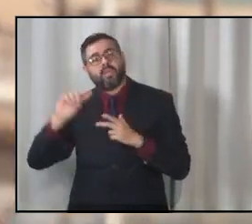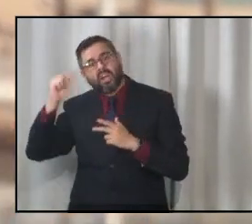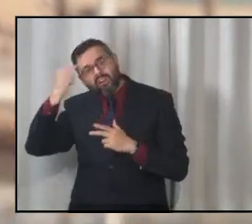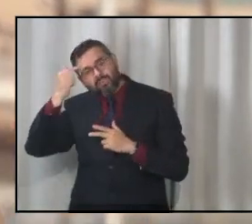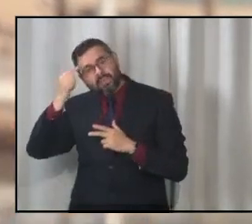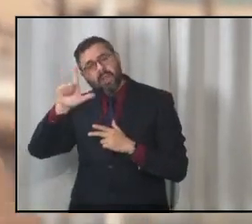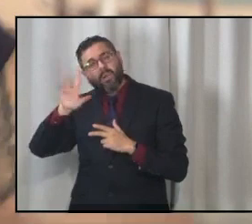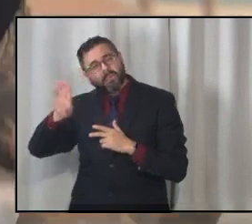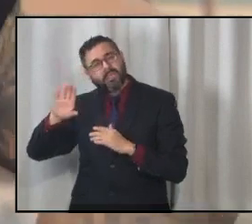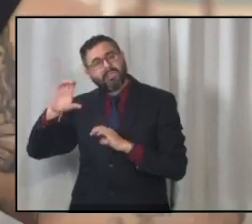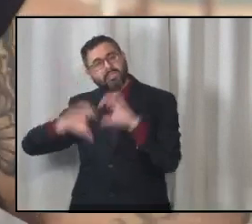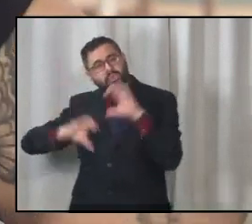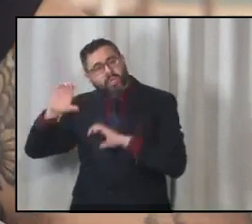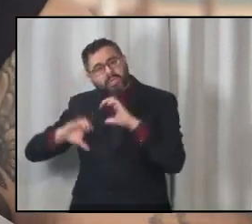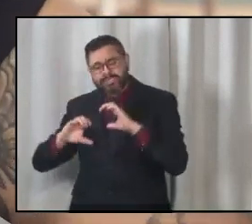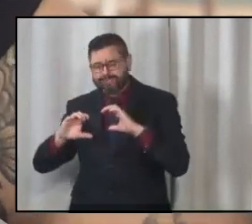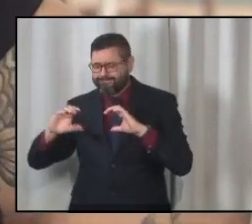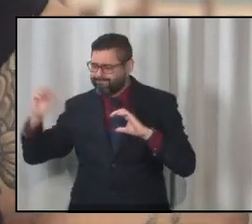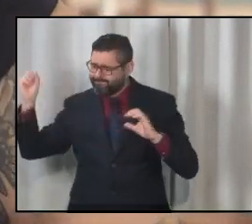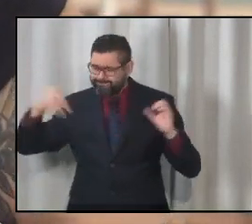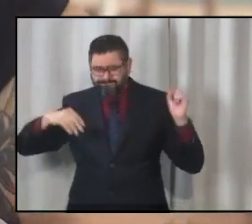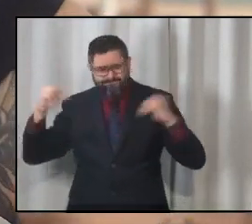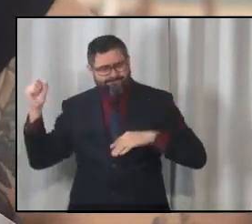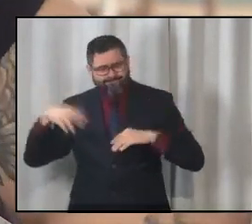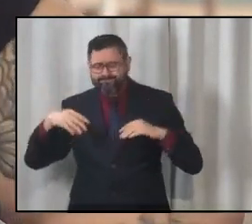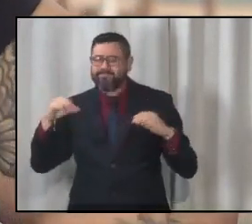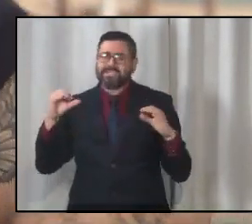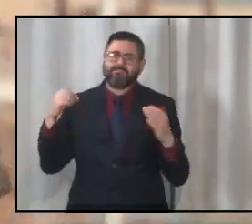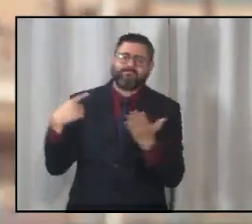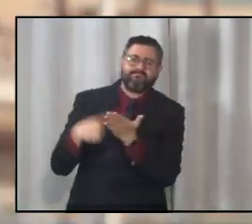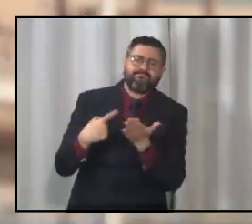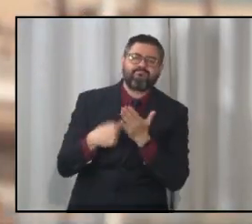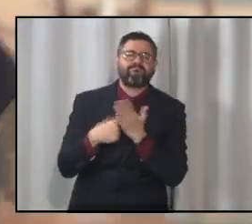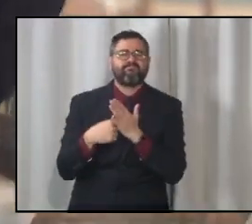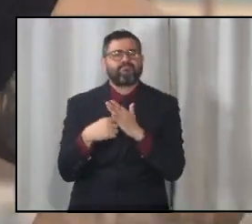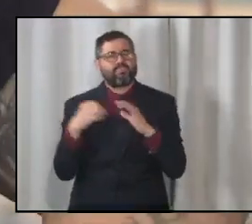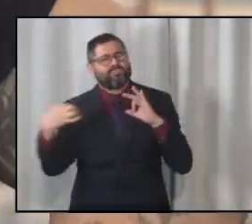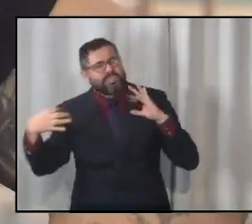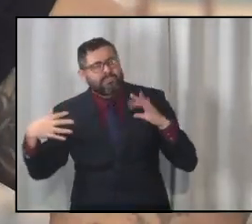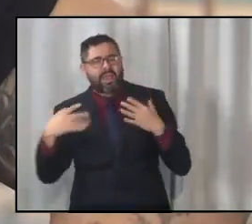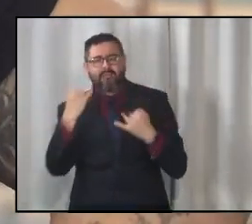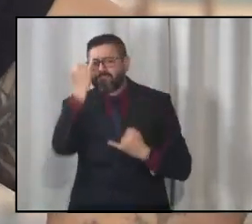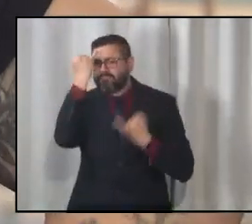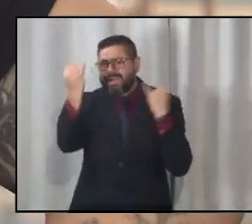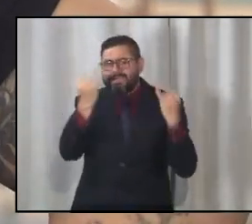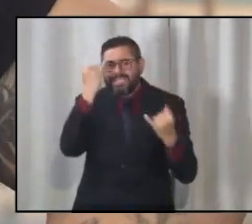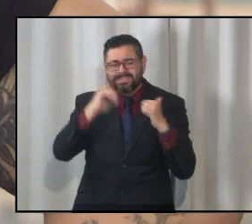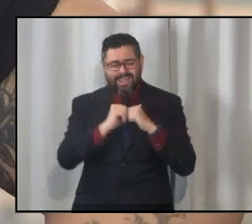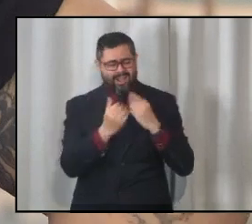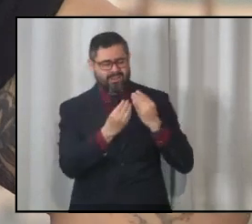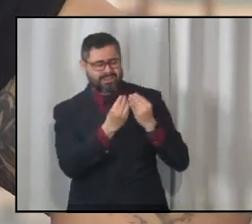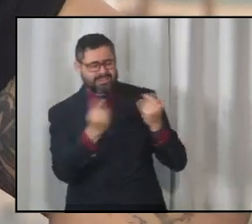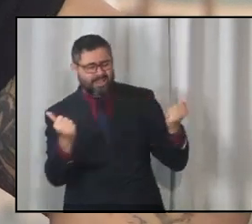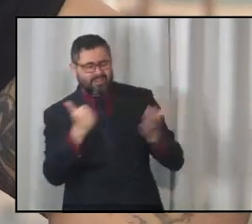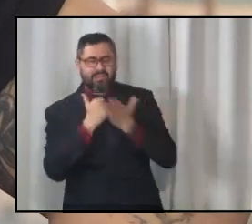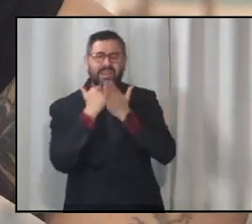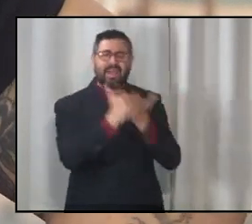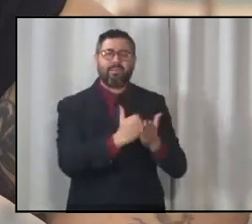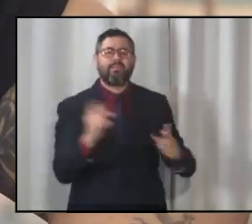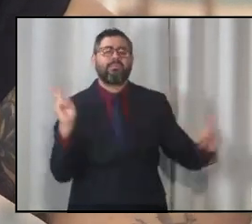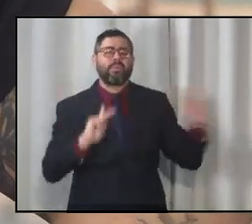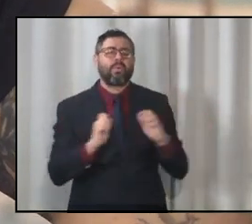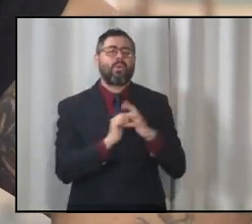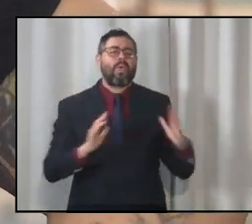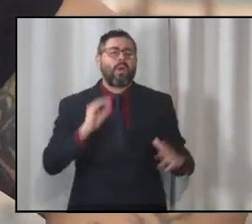same thing where we bring our minds together to try to solve the issue of homelessness, of some of the issues that we might see on land